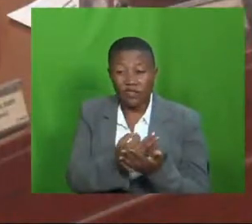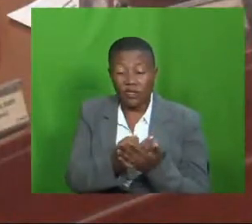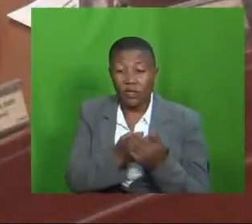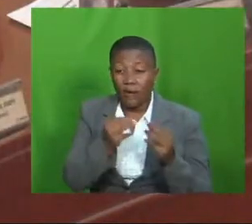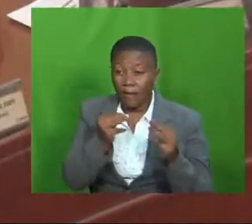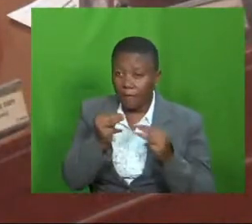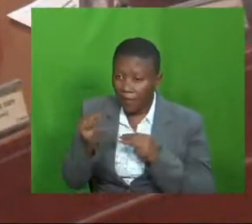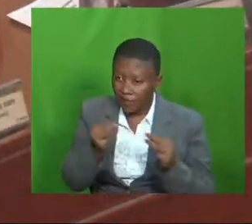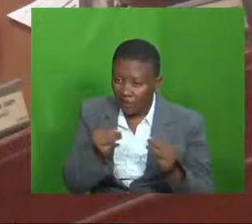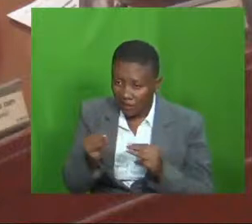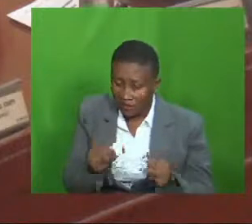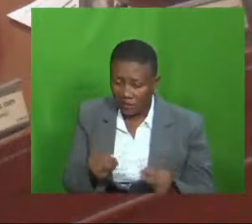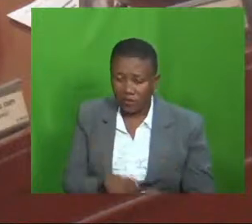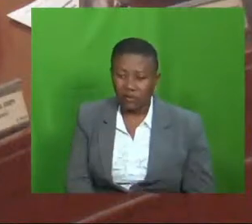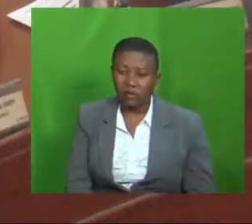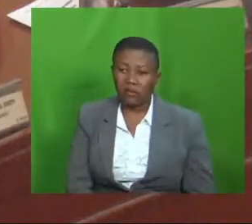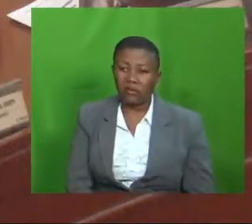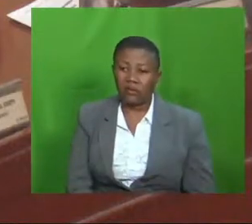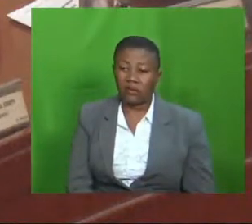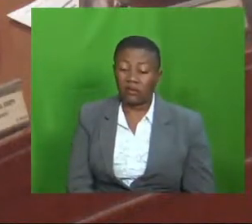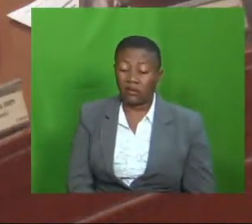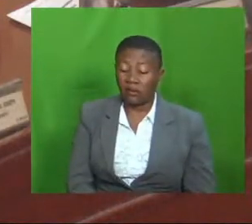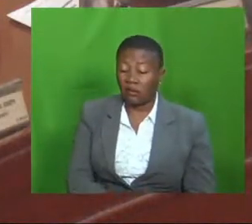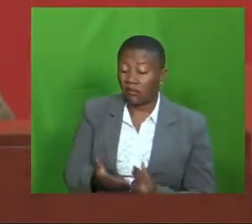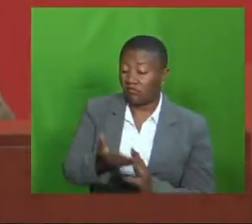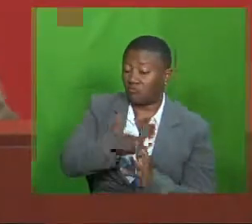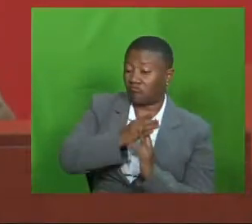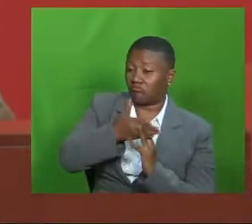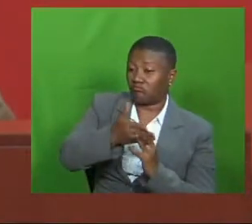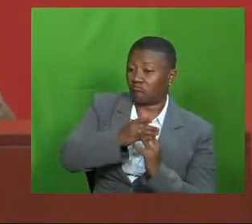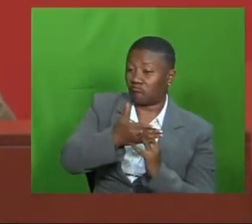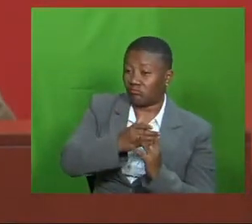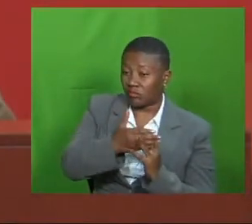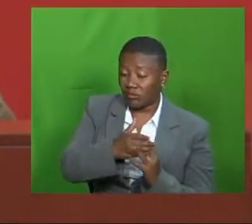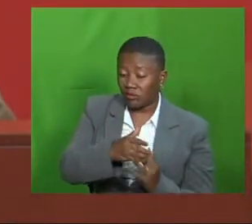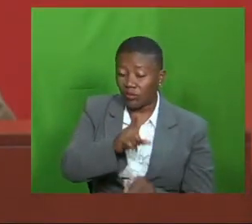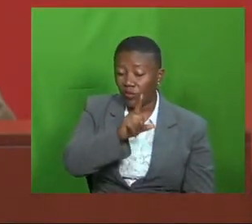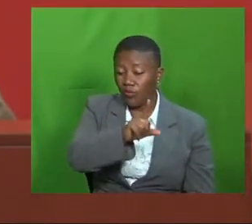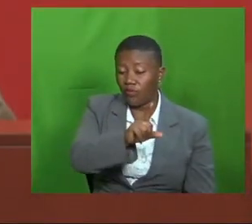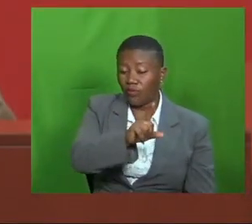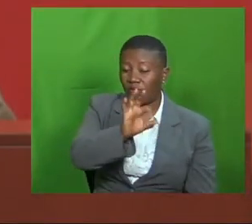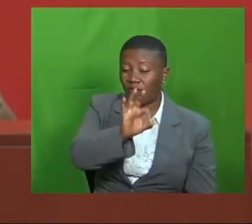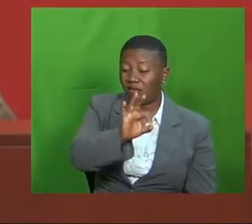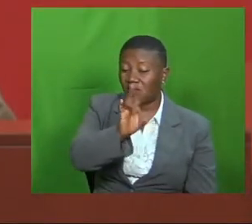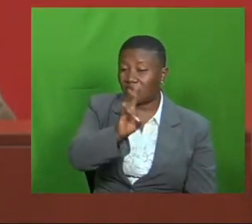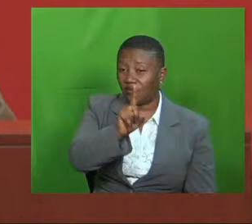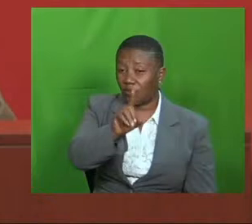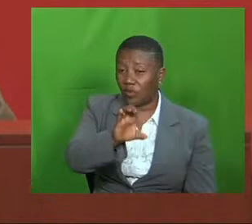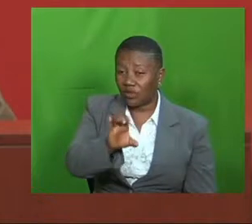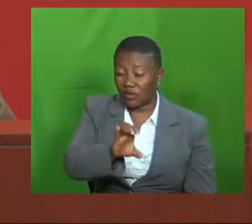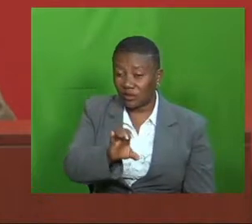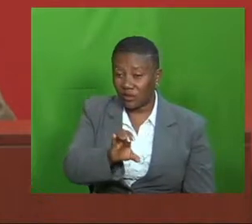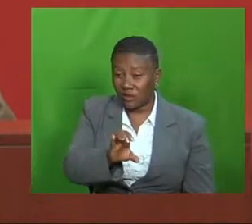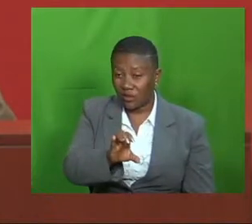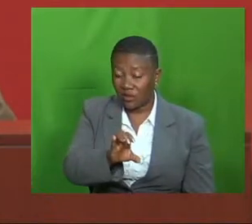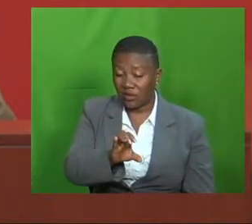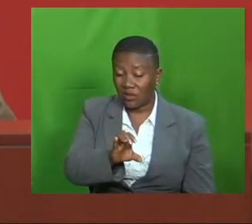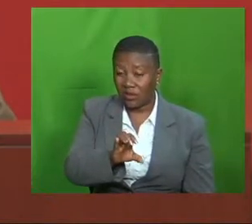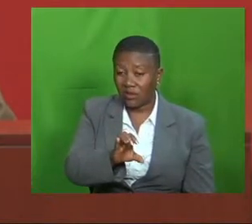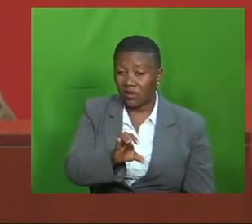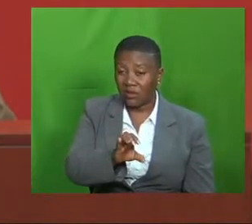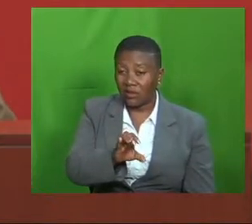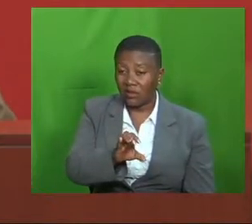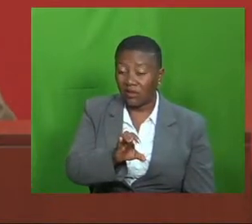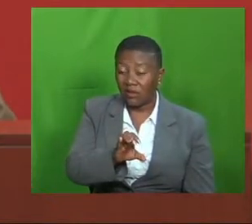The distinction between this provision and Article 97(1)(c) is that In the case of the former,